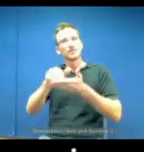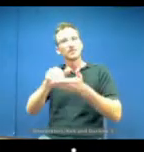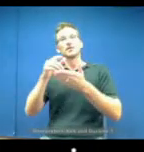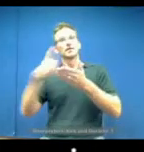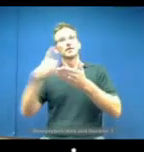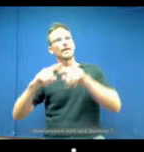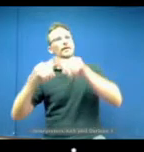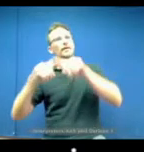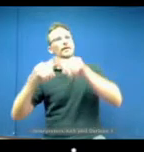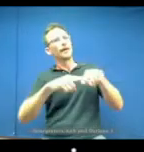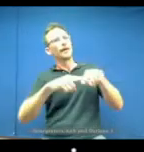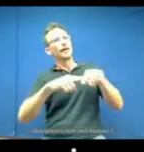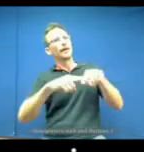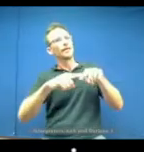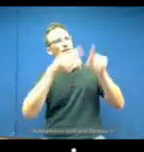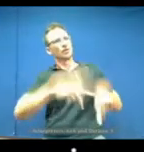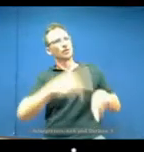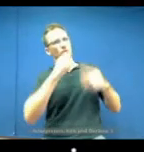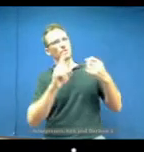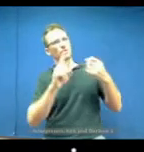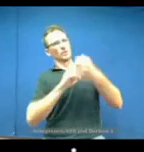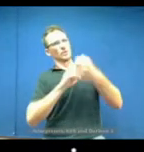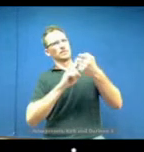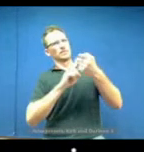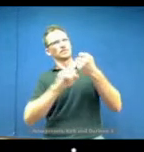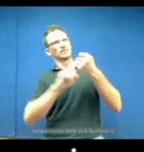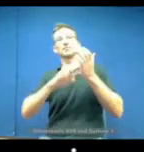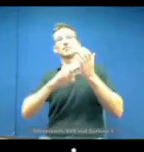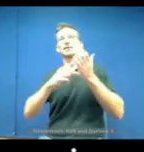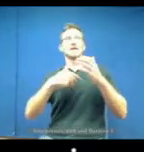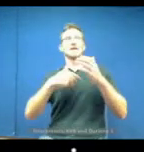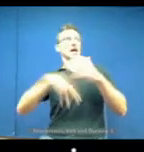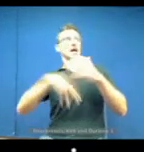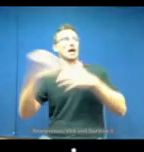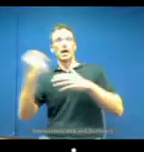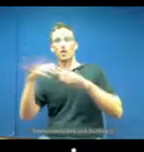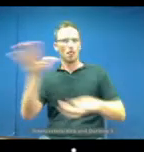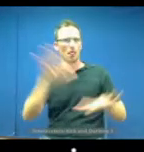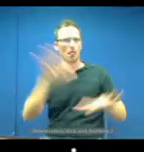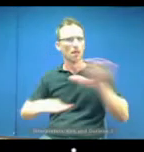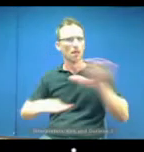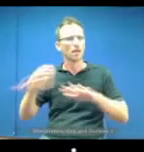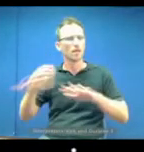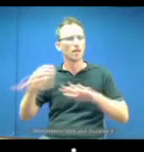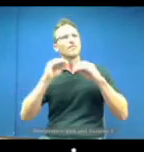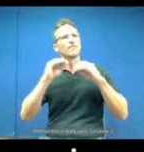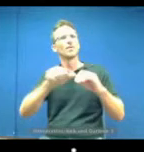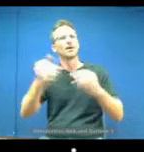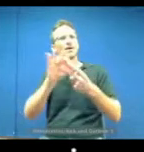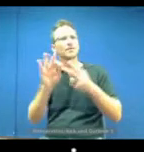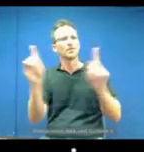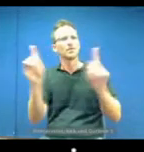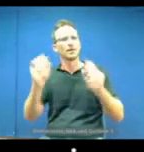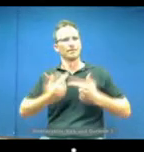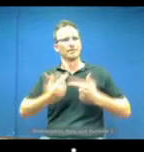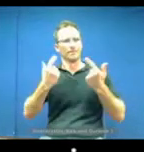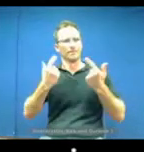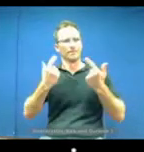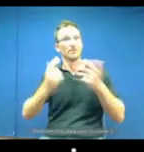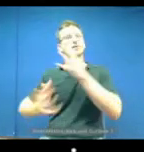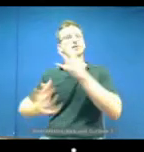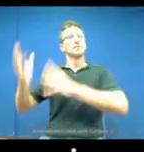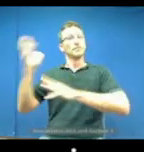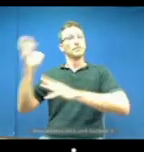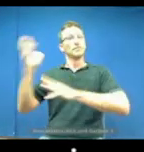no other place to live outside of the household. And in the past, domestic violence has been ignored, and therefore